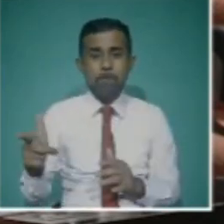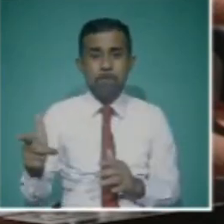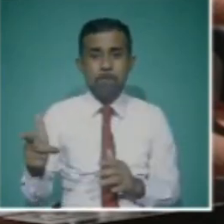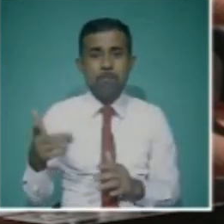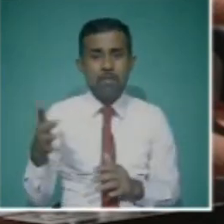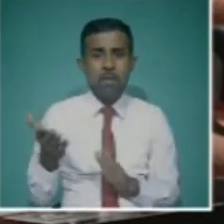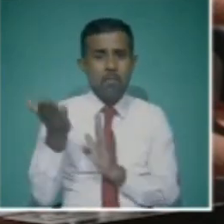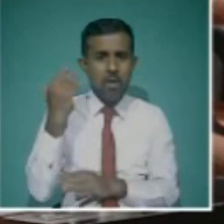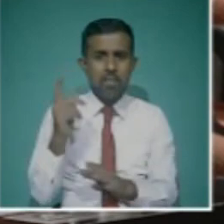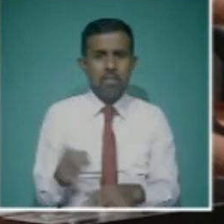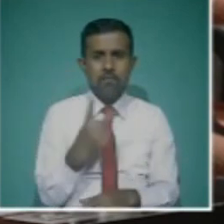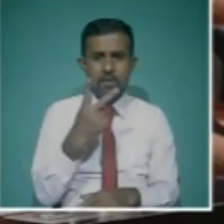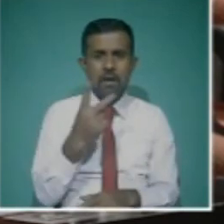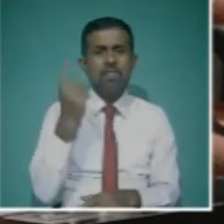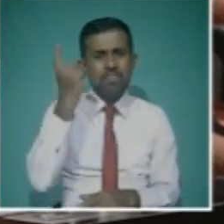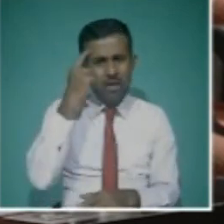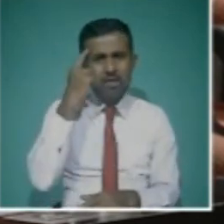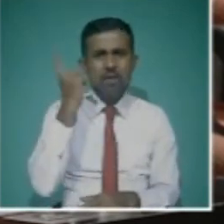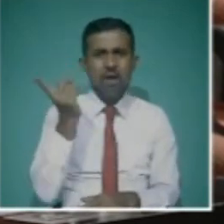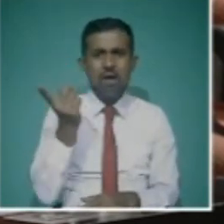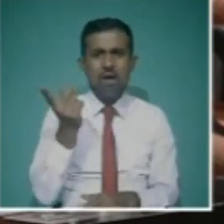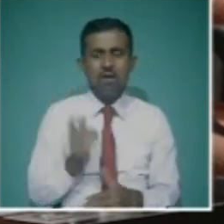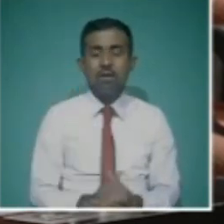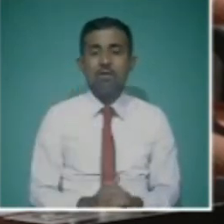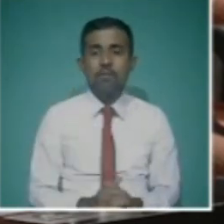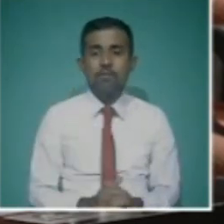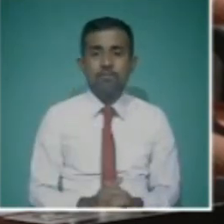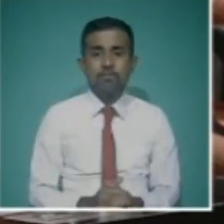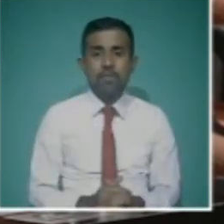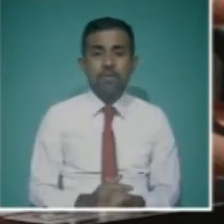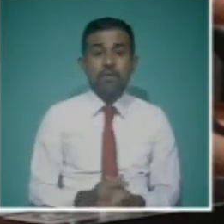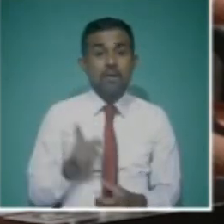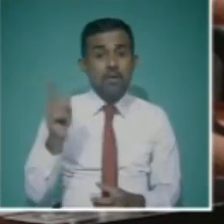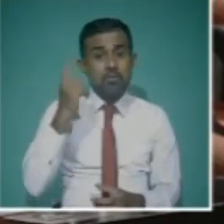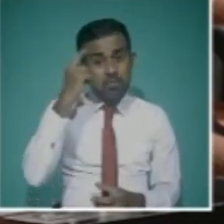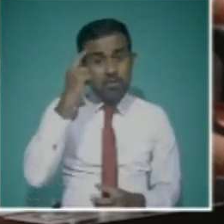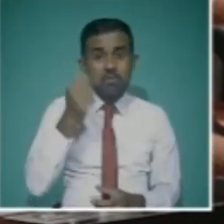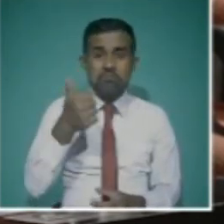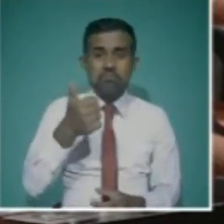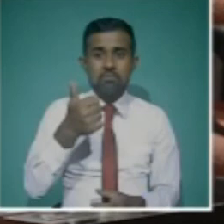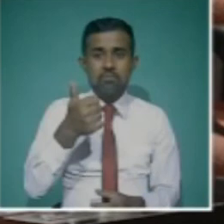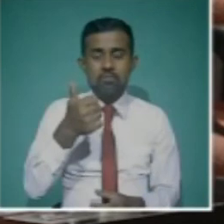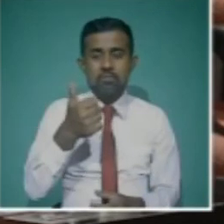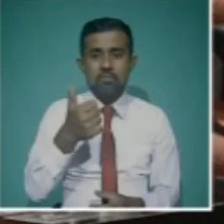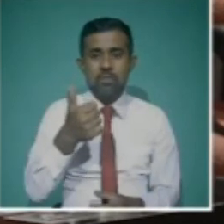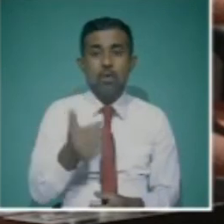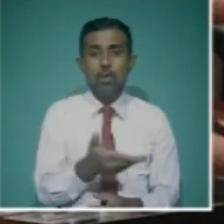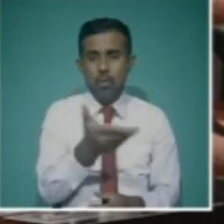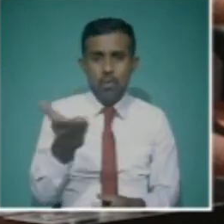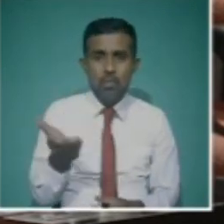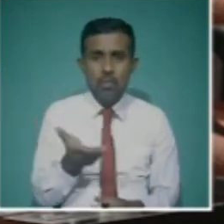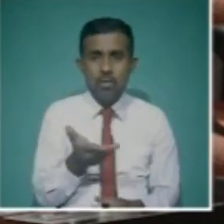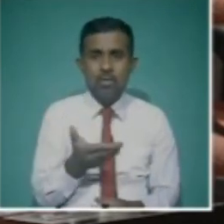He knows that. He more than anybody else knows that. And that means you can't pretend as if